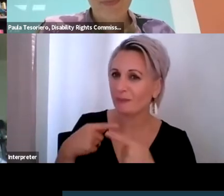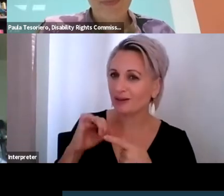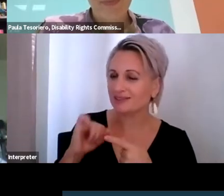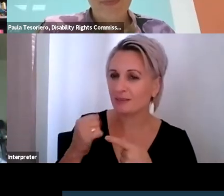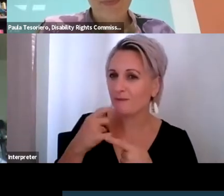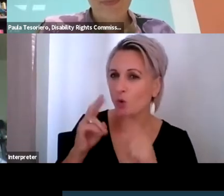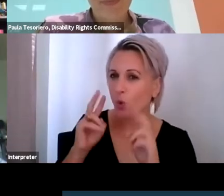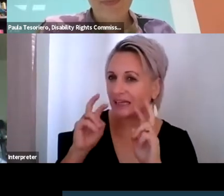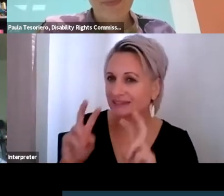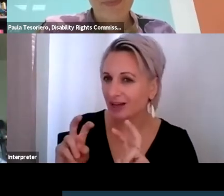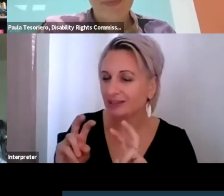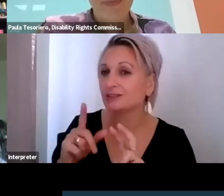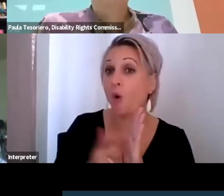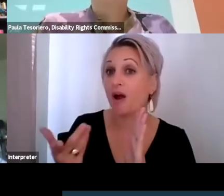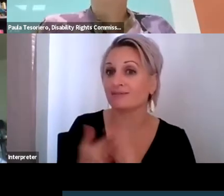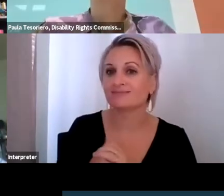insights into women in the law?